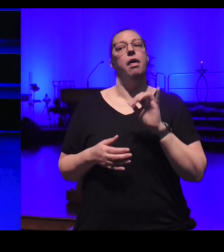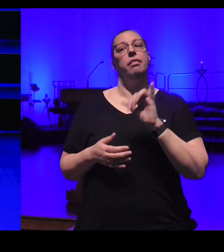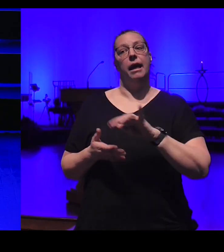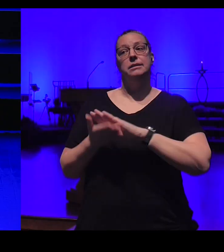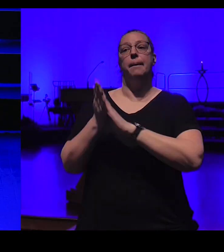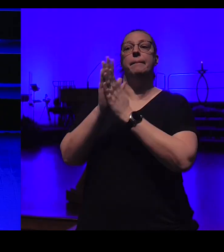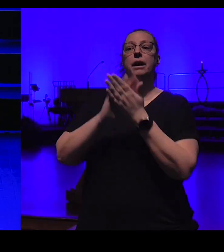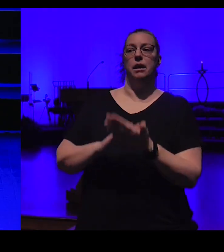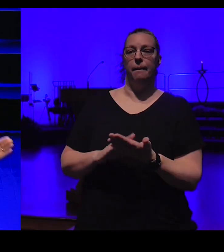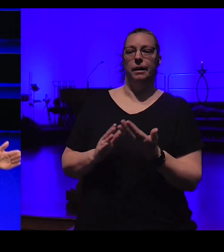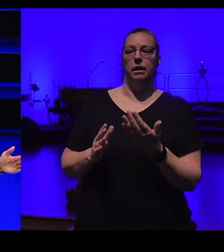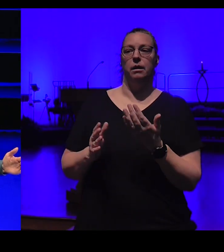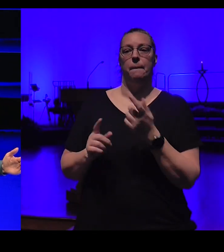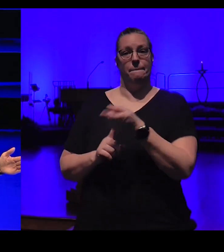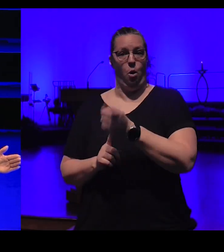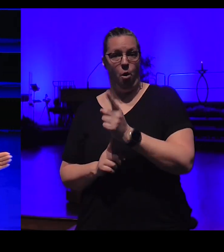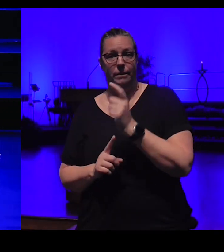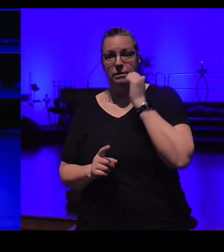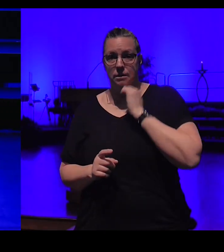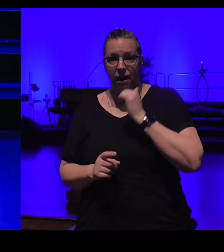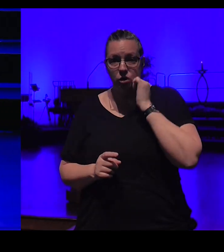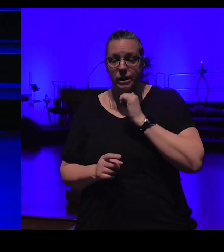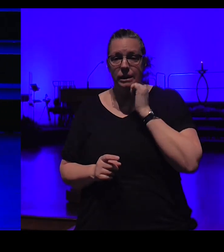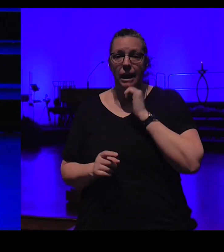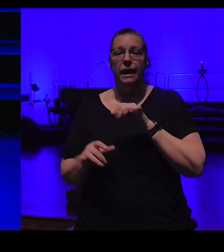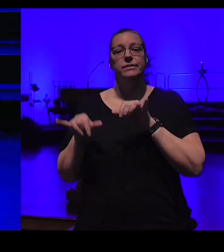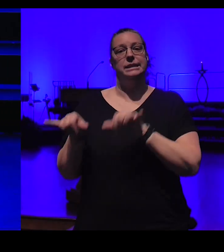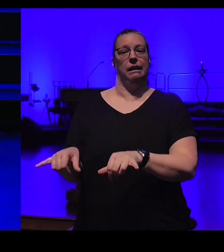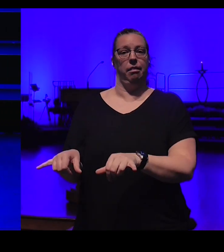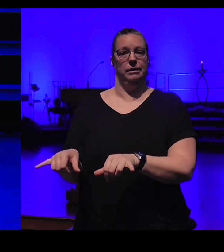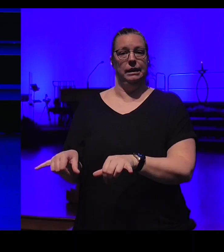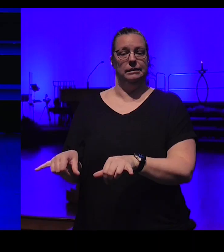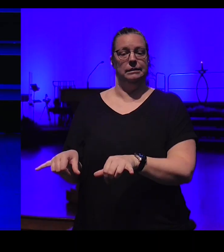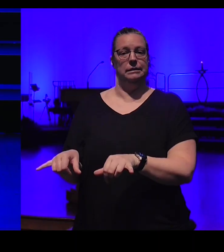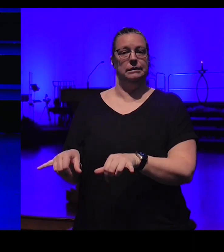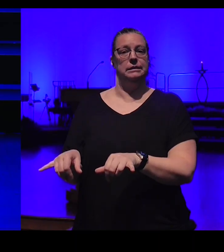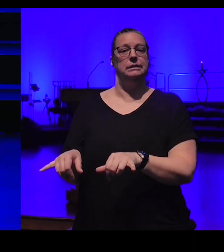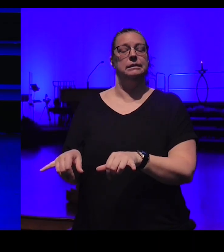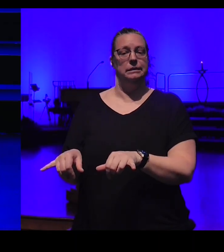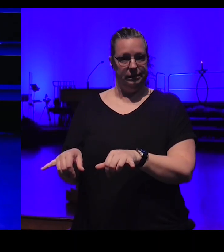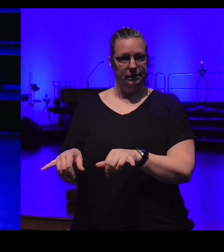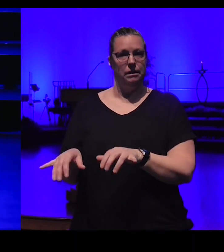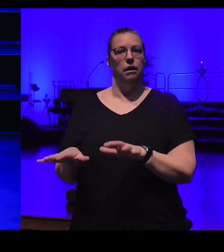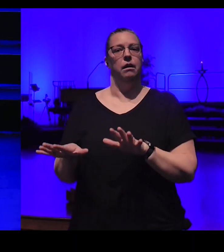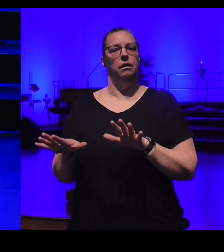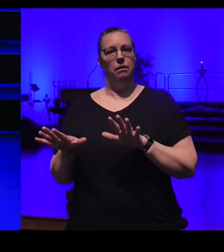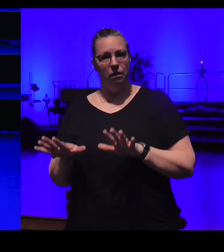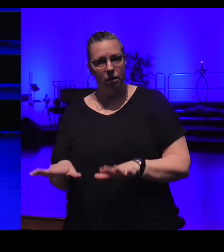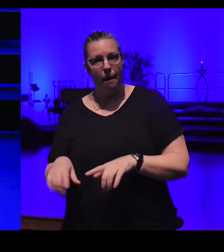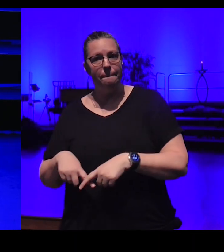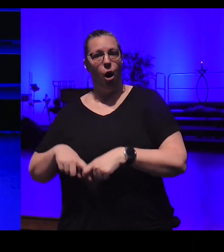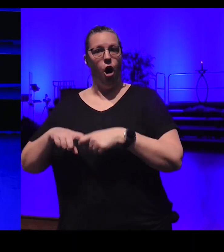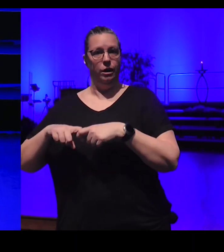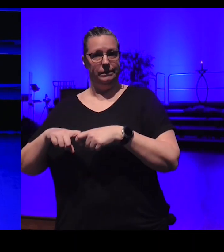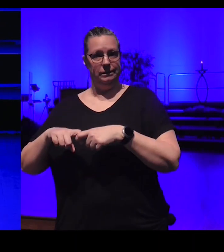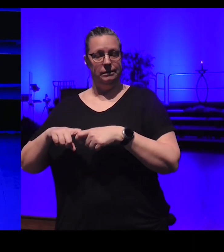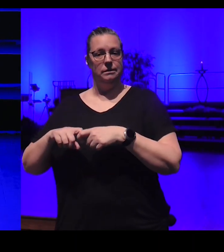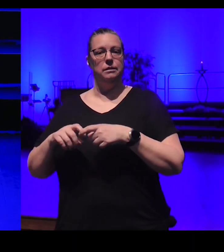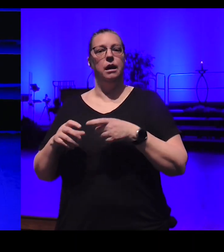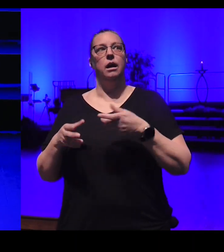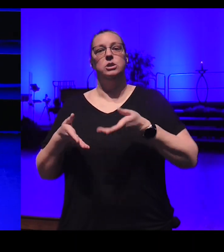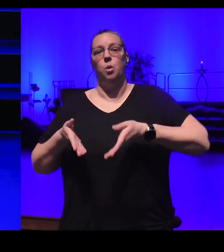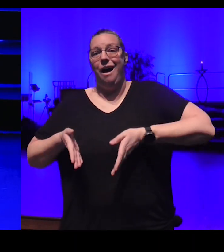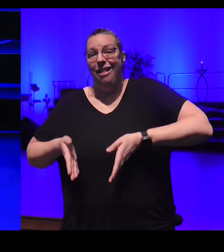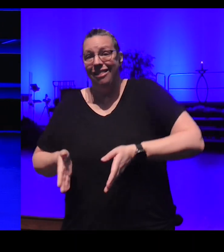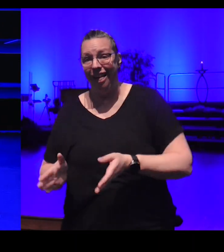to carved moments throughout your day of stillness, of pause, in order to allow that divine